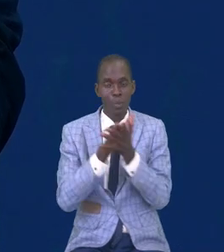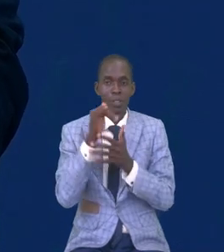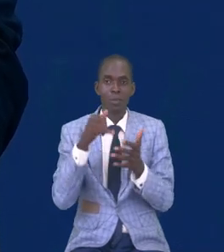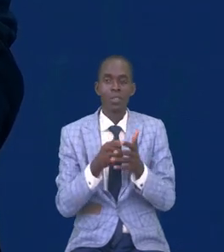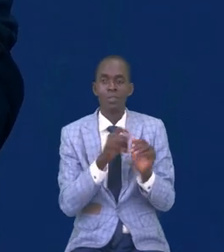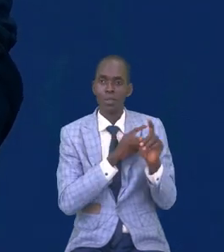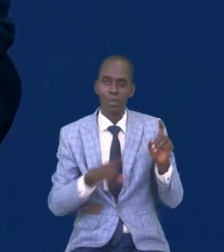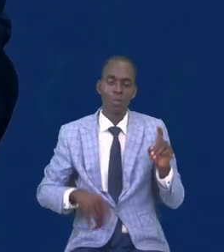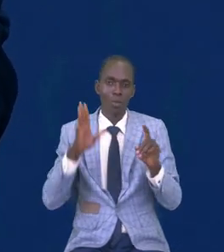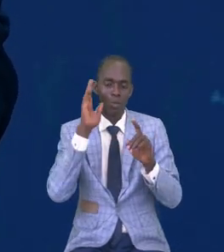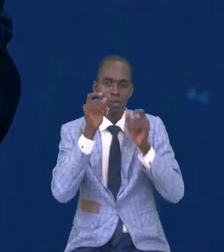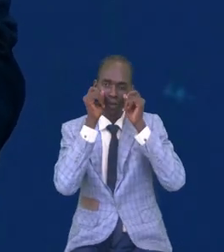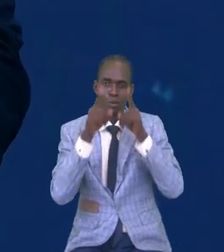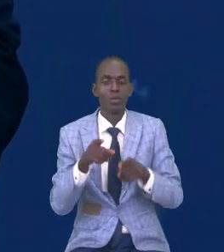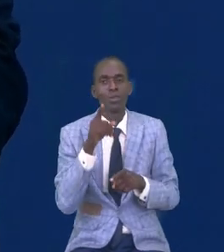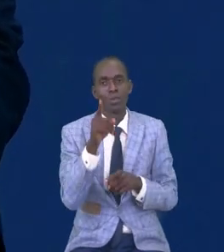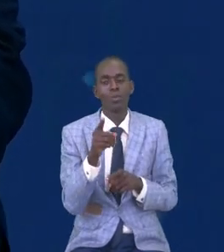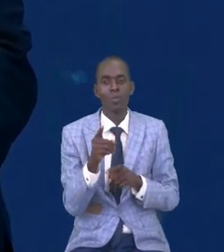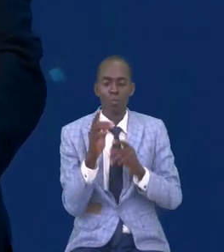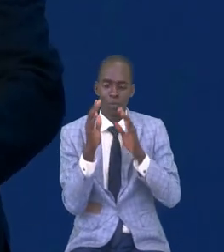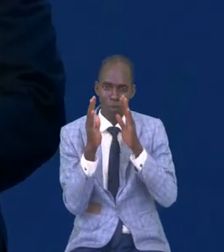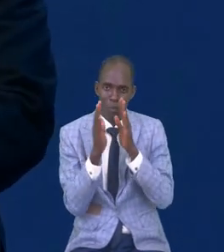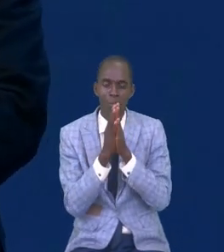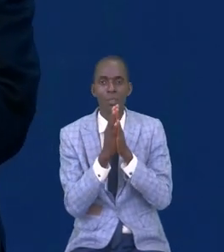Very, very important.